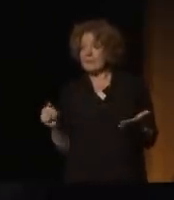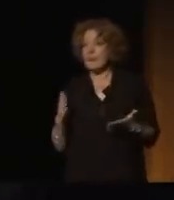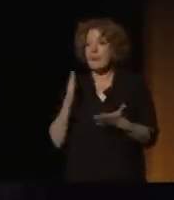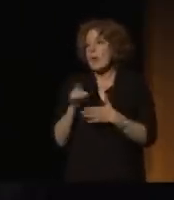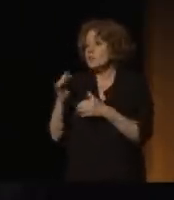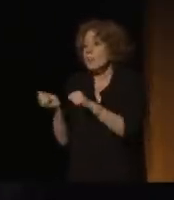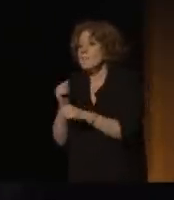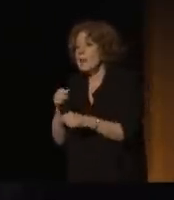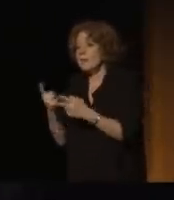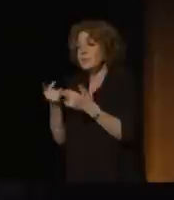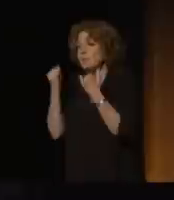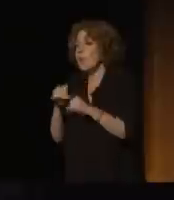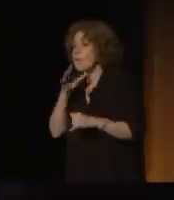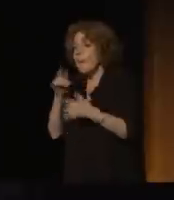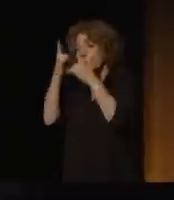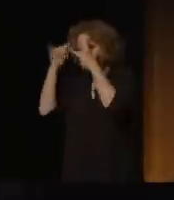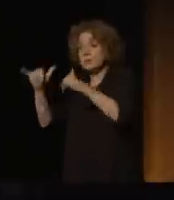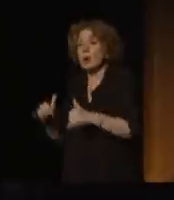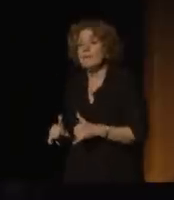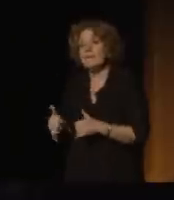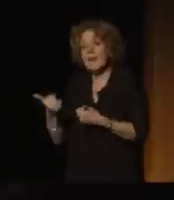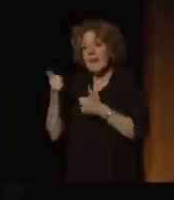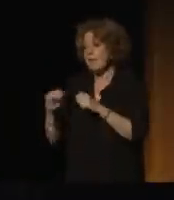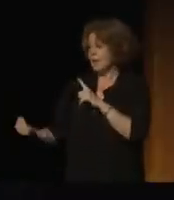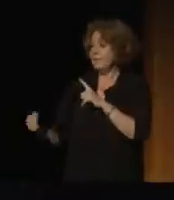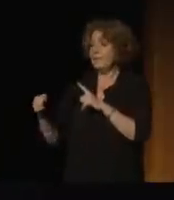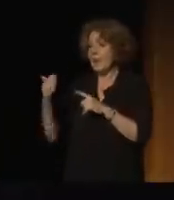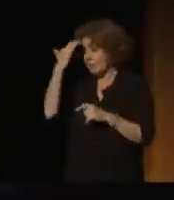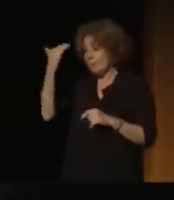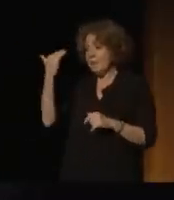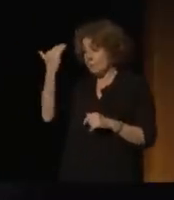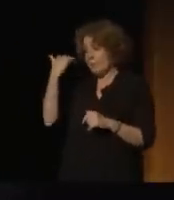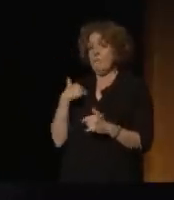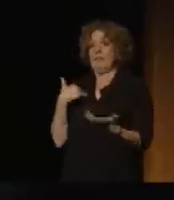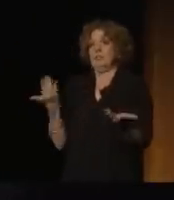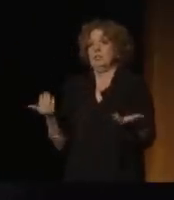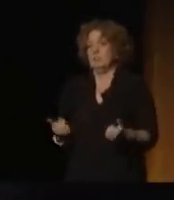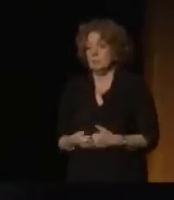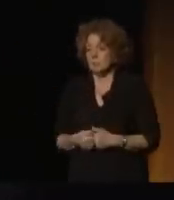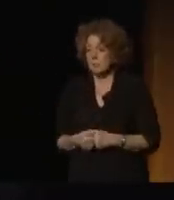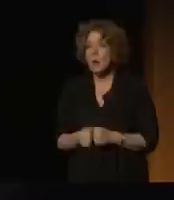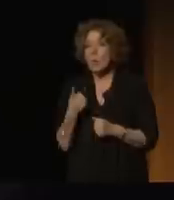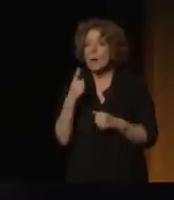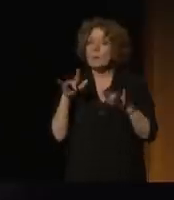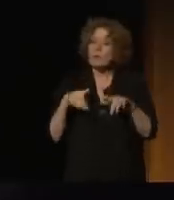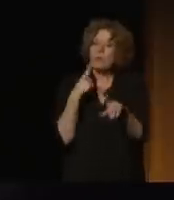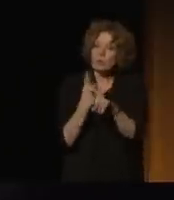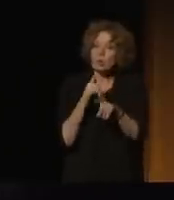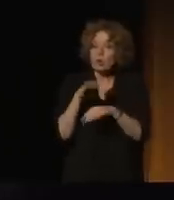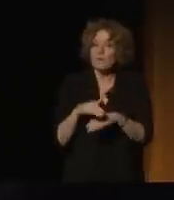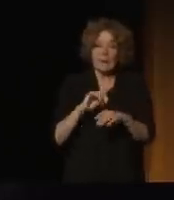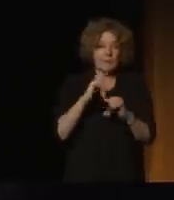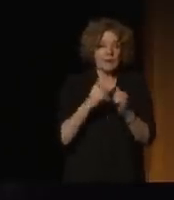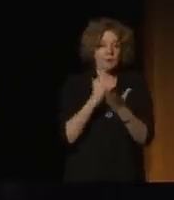wrong guy for whatever reason, and you paid a price for it. But one of the things that we haven't talked about that I think is critical to mention up